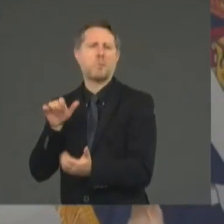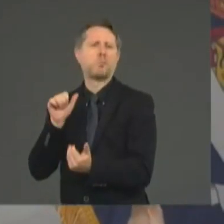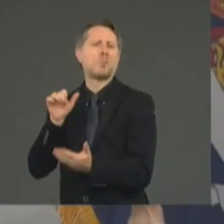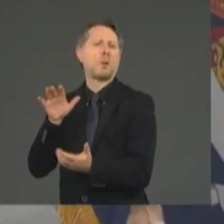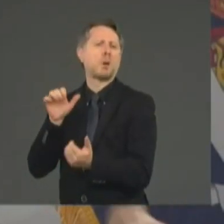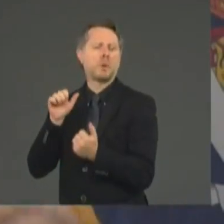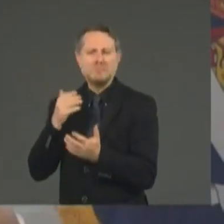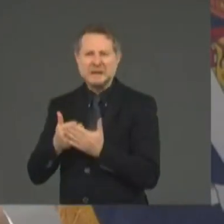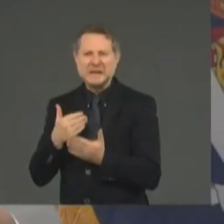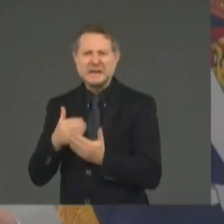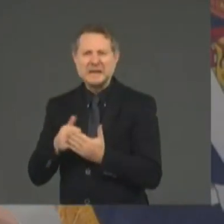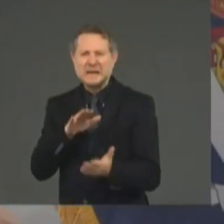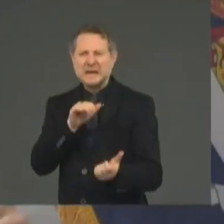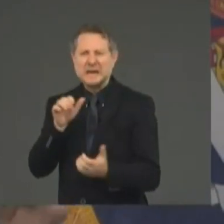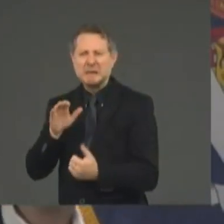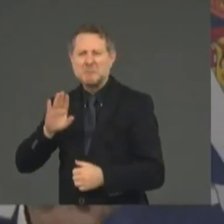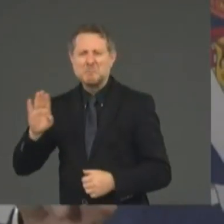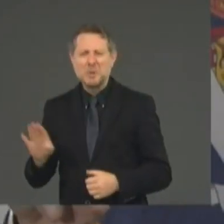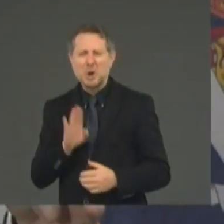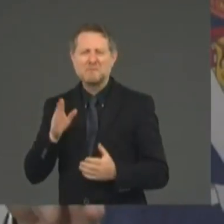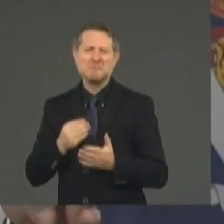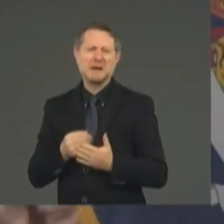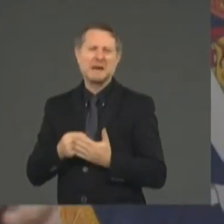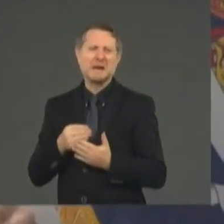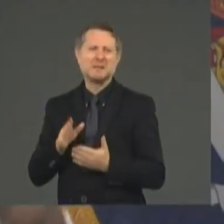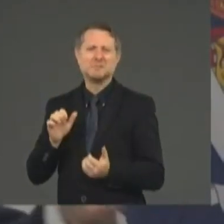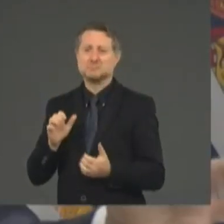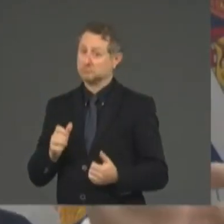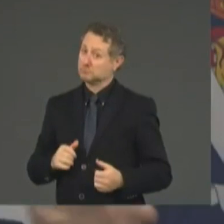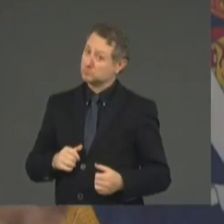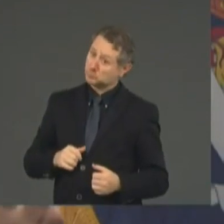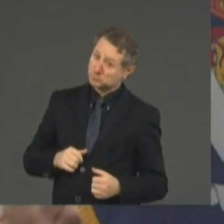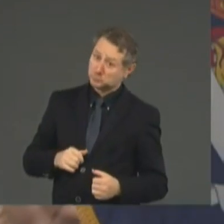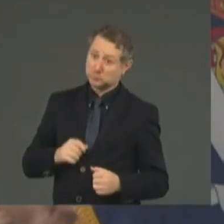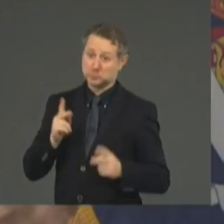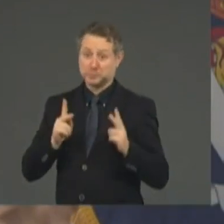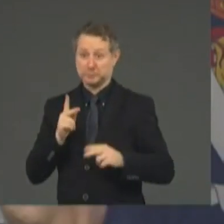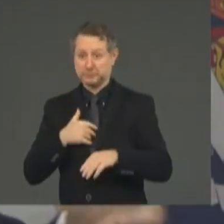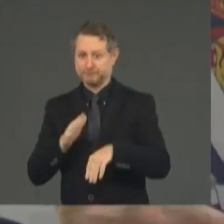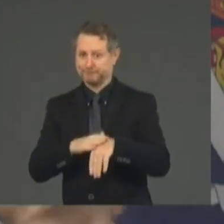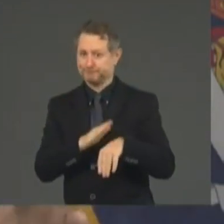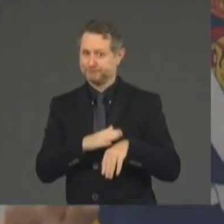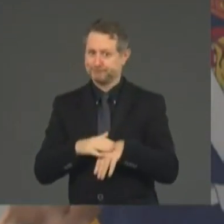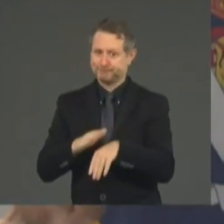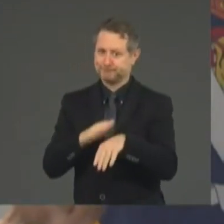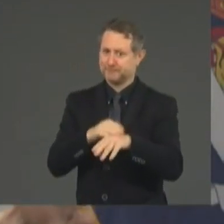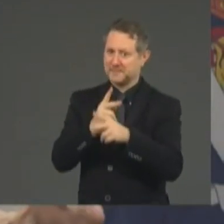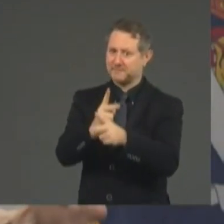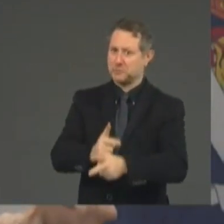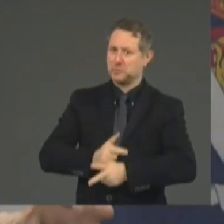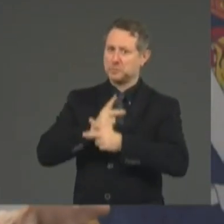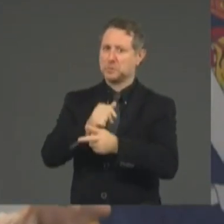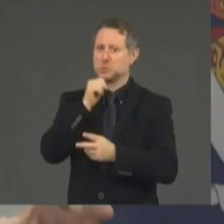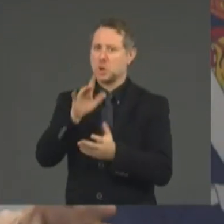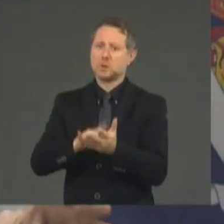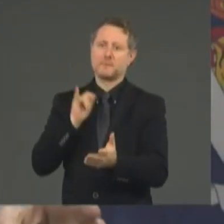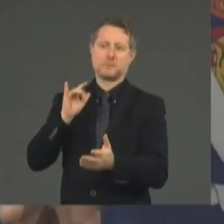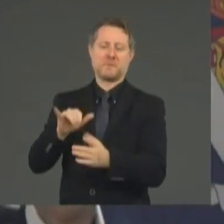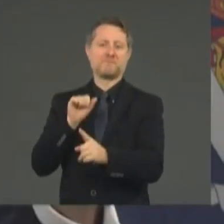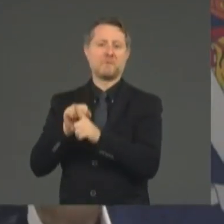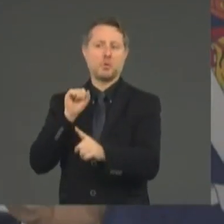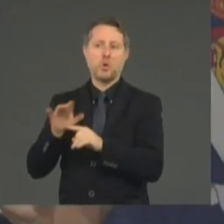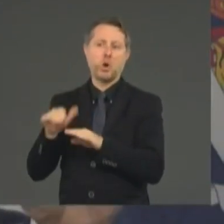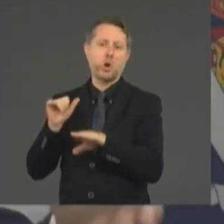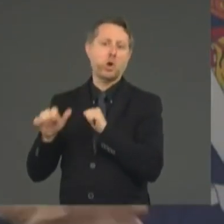country. So be careful that you're not being subject to some kind of computer fraud and you're responding